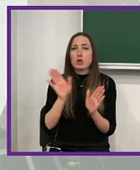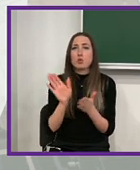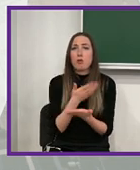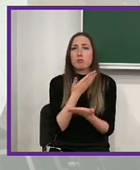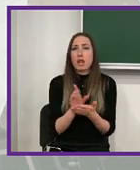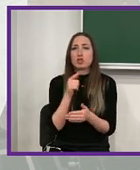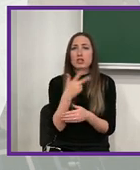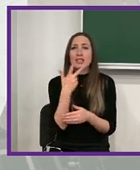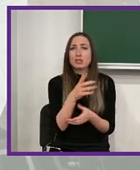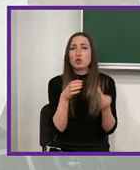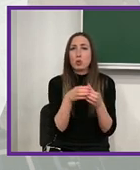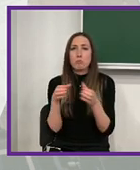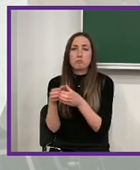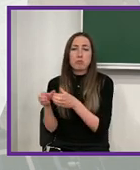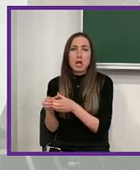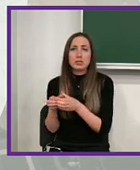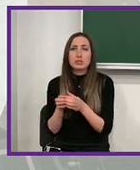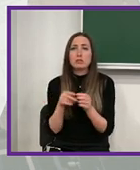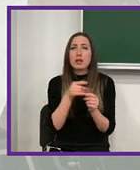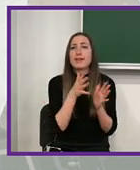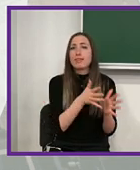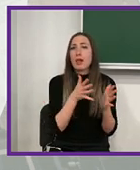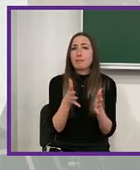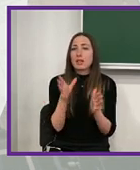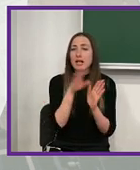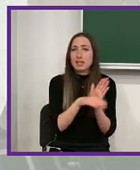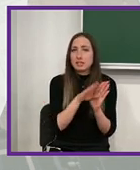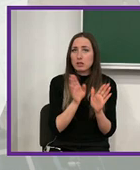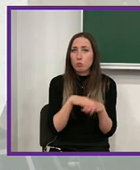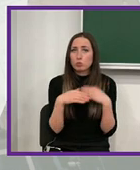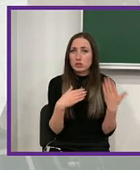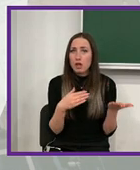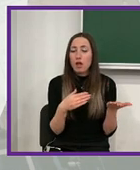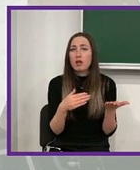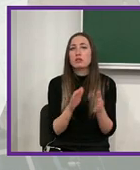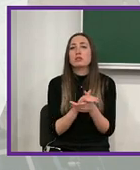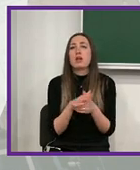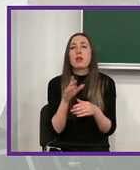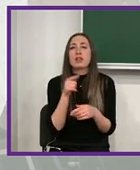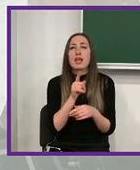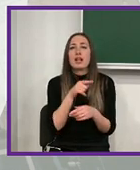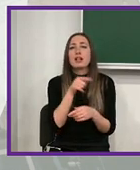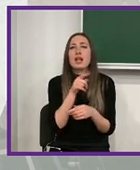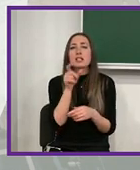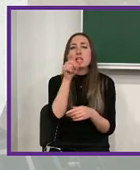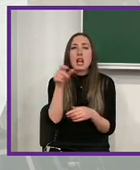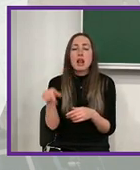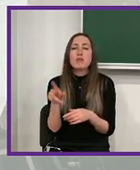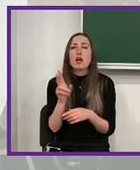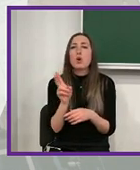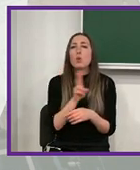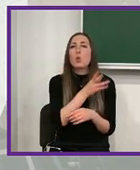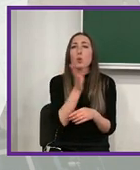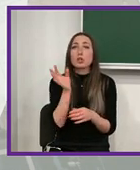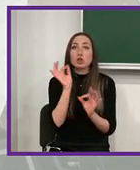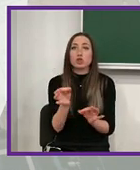use slash affected stakeholders with the rights holders. But basically, those are the people whom you are affecting, whose human rights you